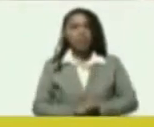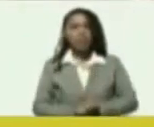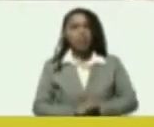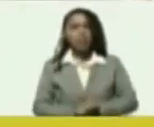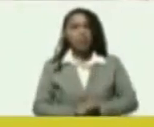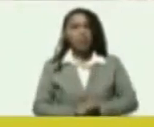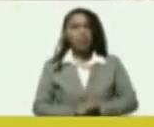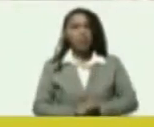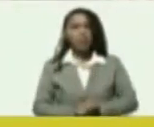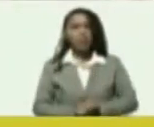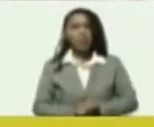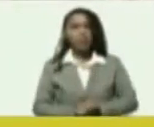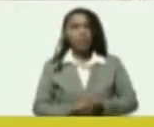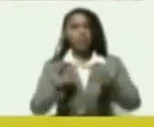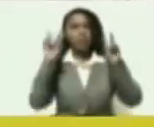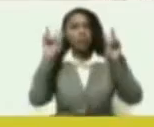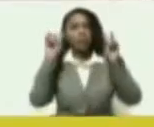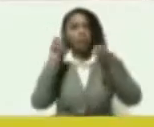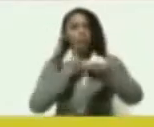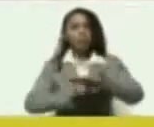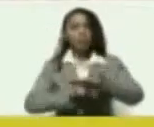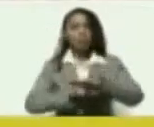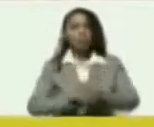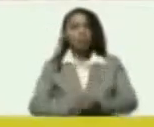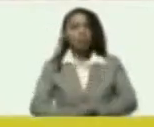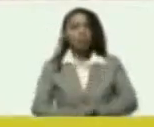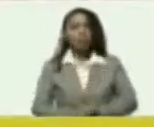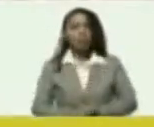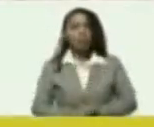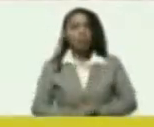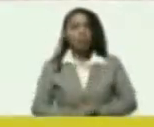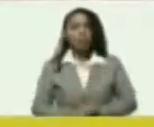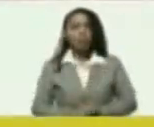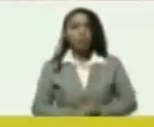social happiness, a new time.